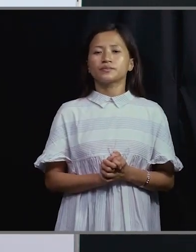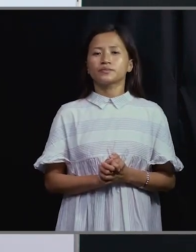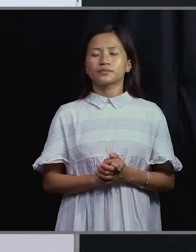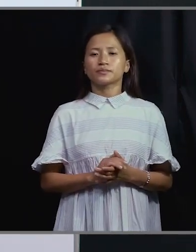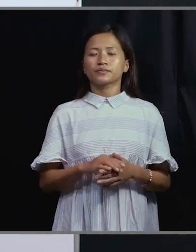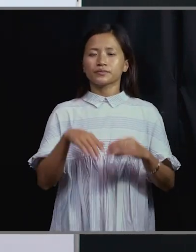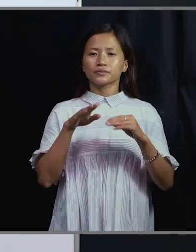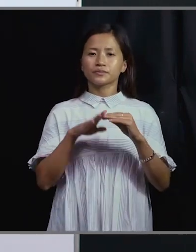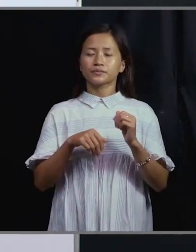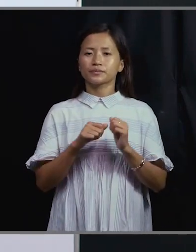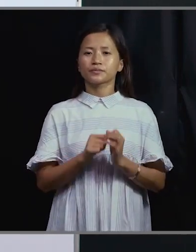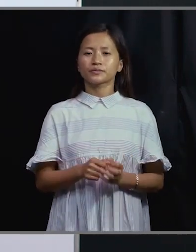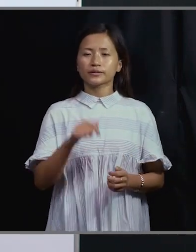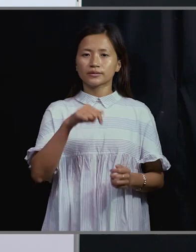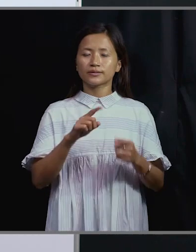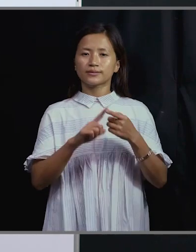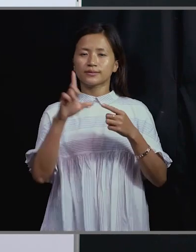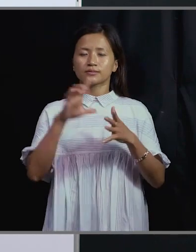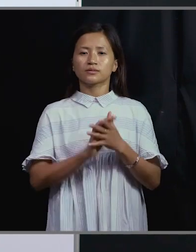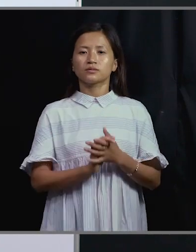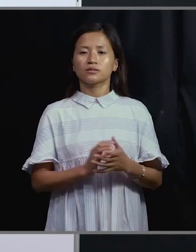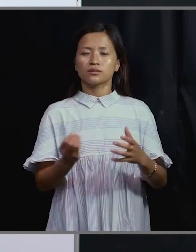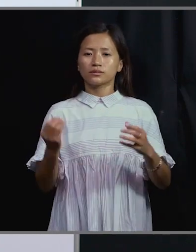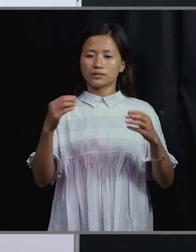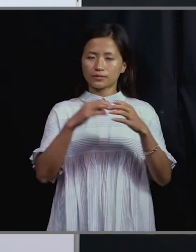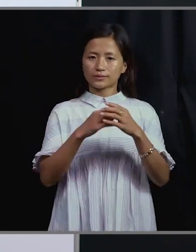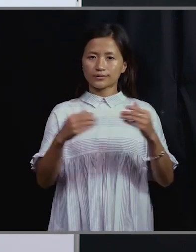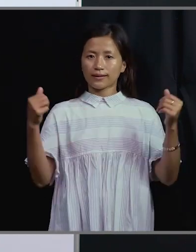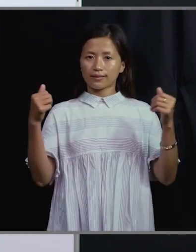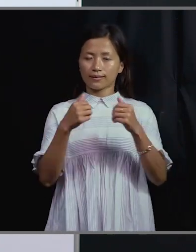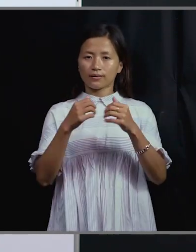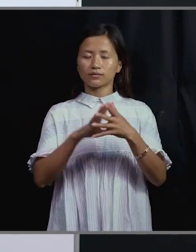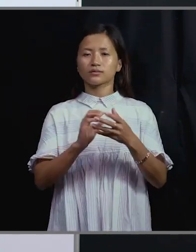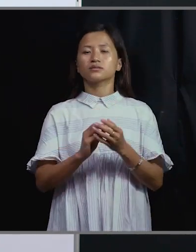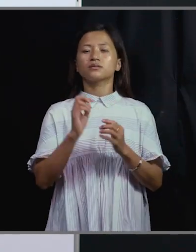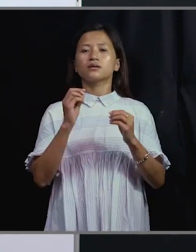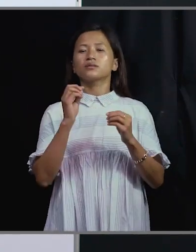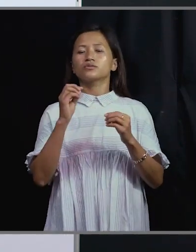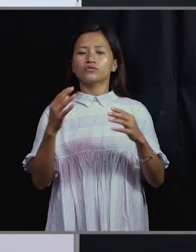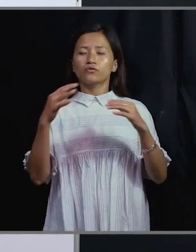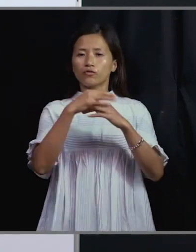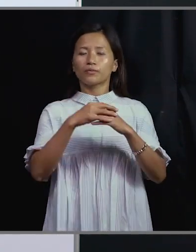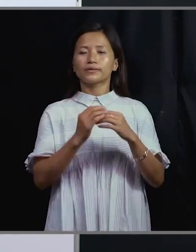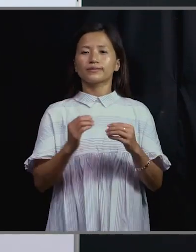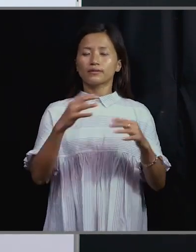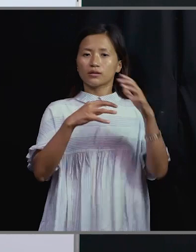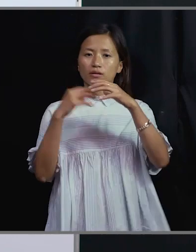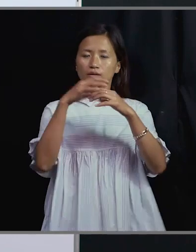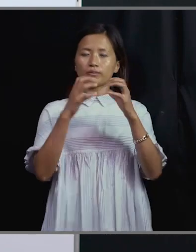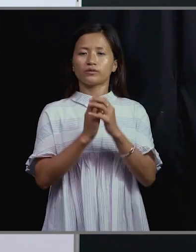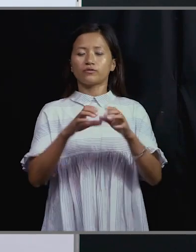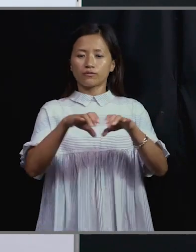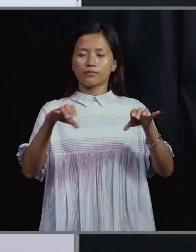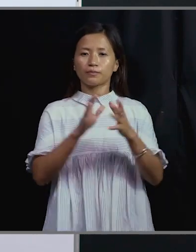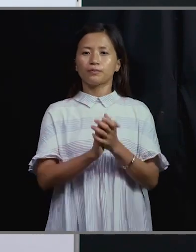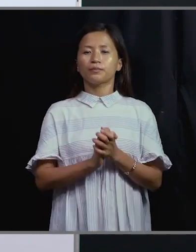Then these electrons come in, attack this to form a double bond. When that happens, this